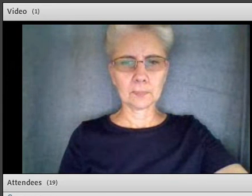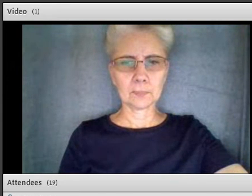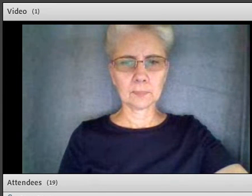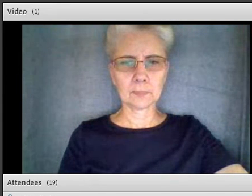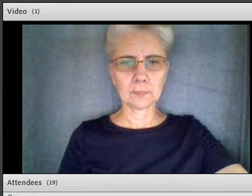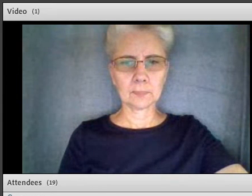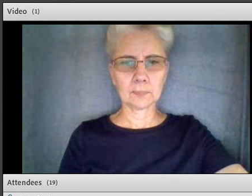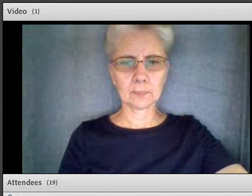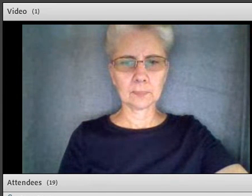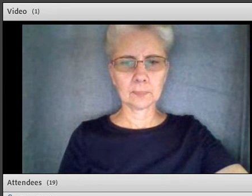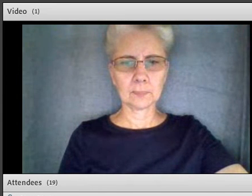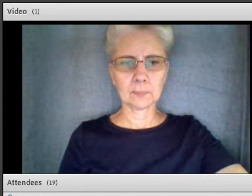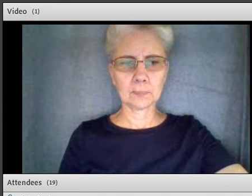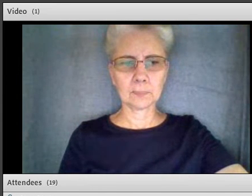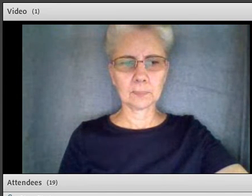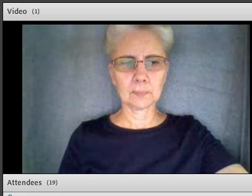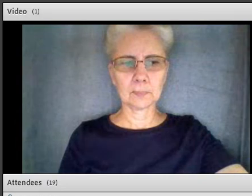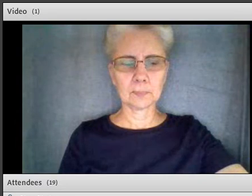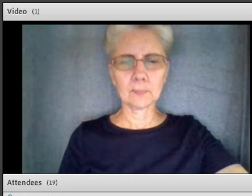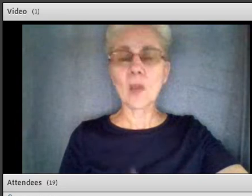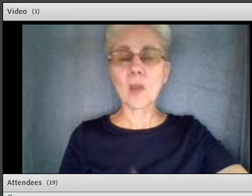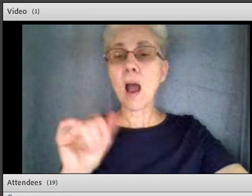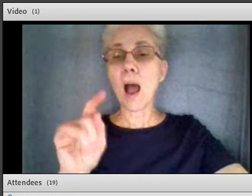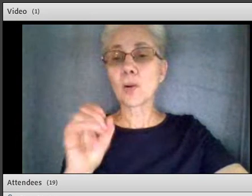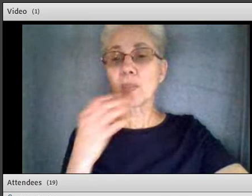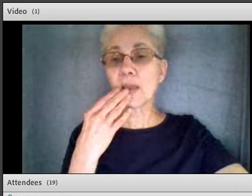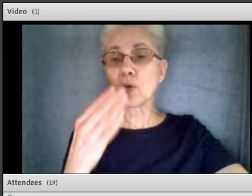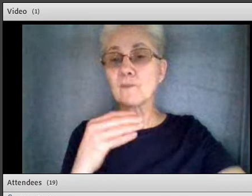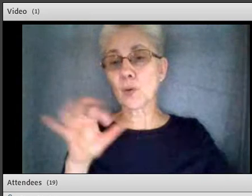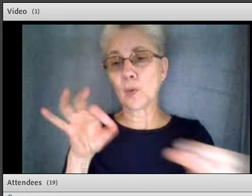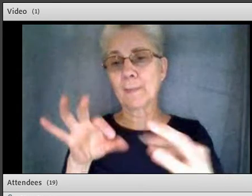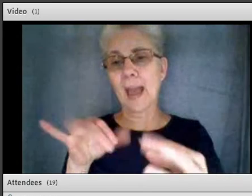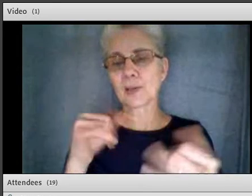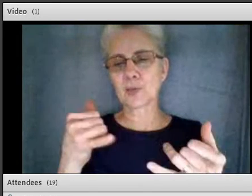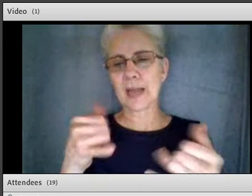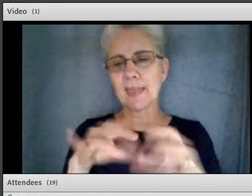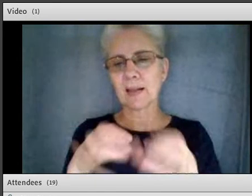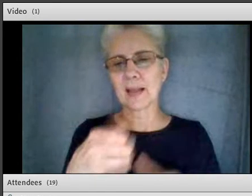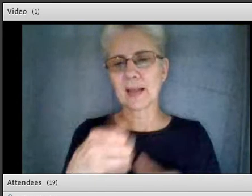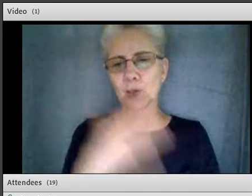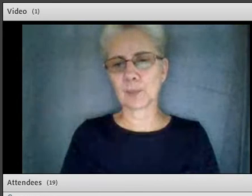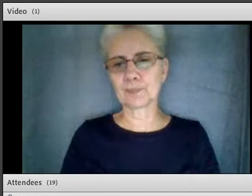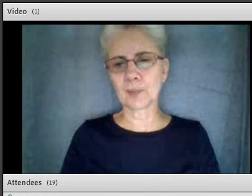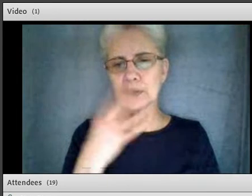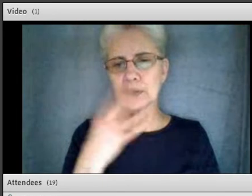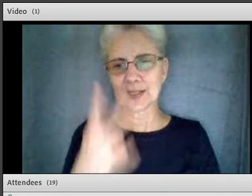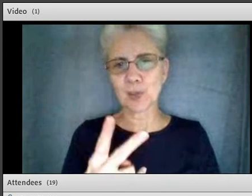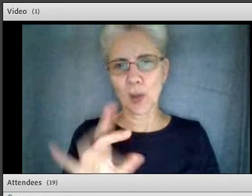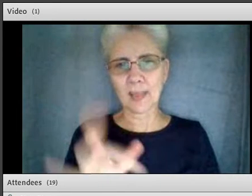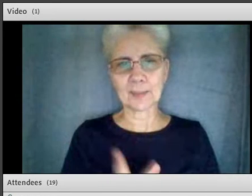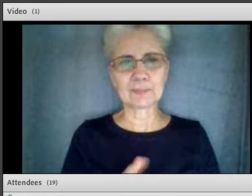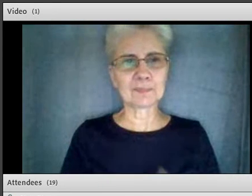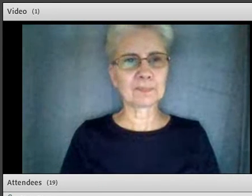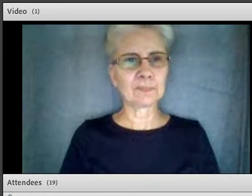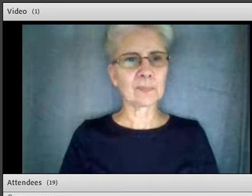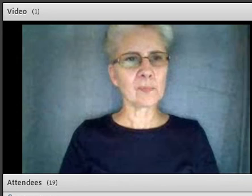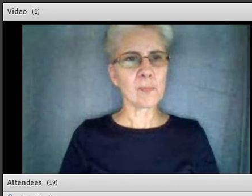Otto, thank you for all your feedback in the class. And it was good to see you online. Oh, great. Thank